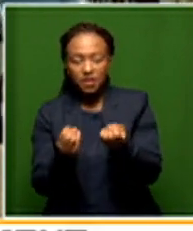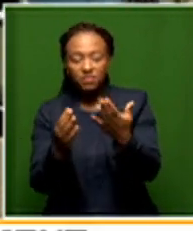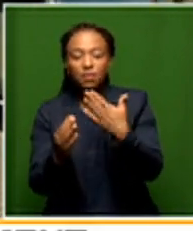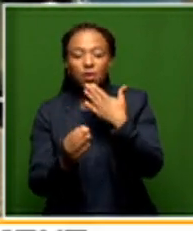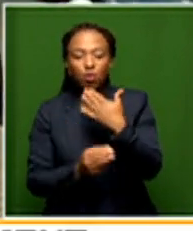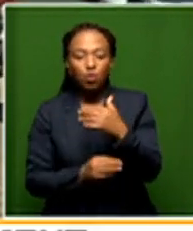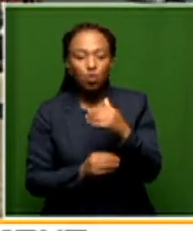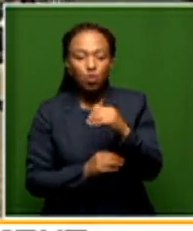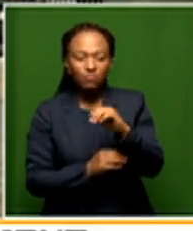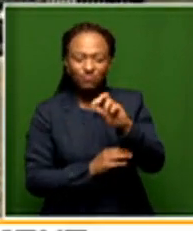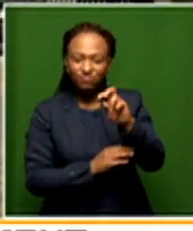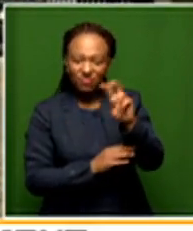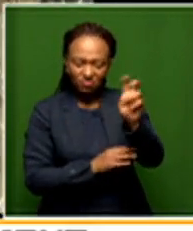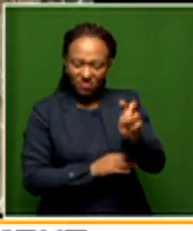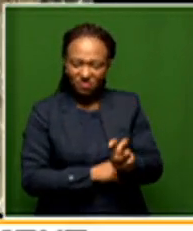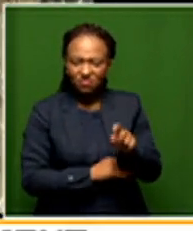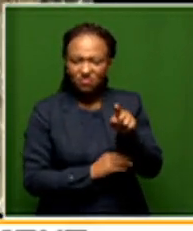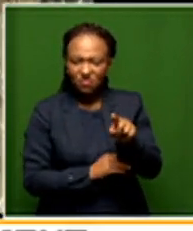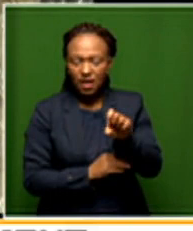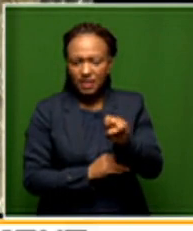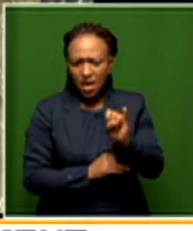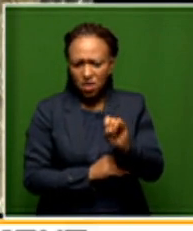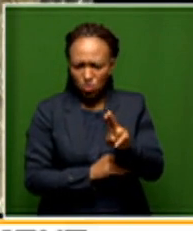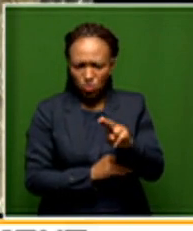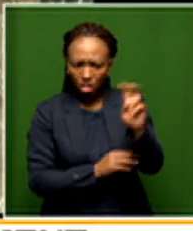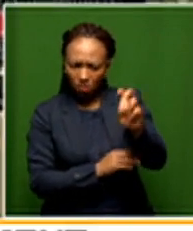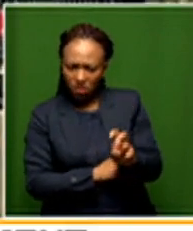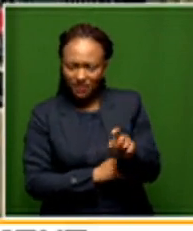Special Investigating Unit to investigate. It has no